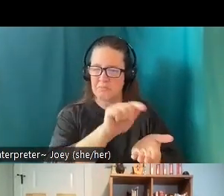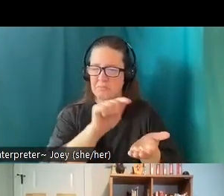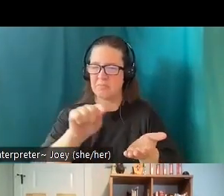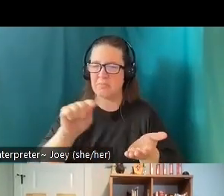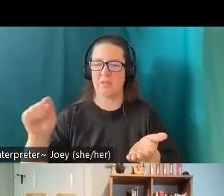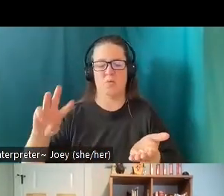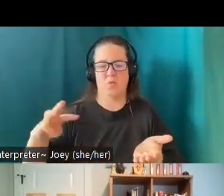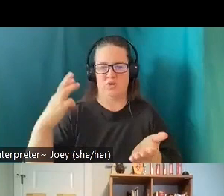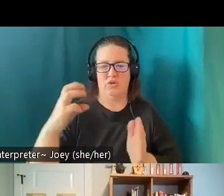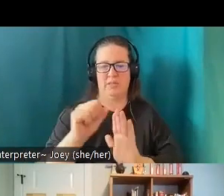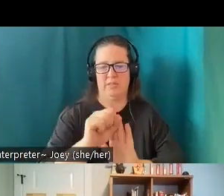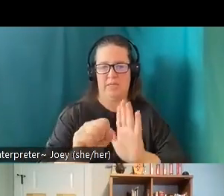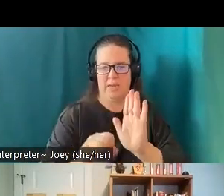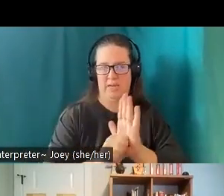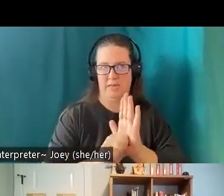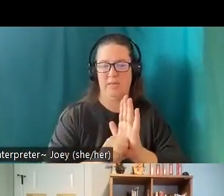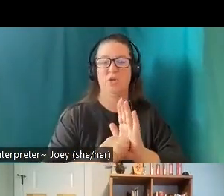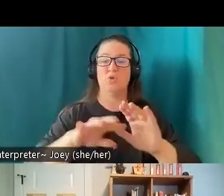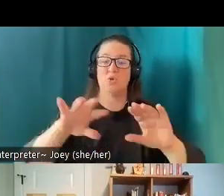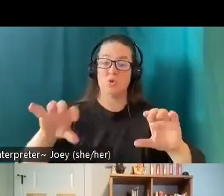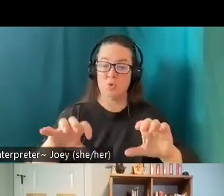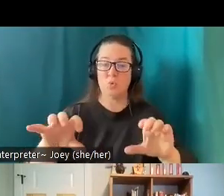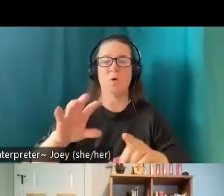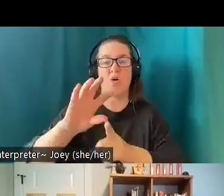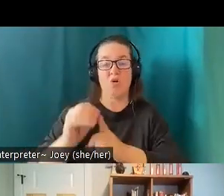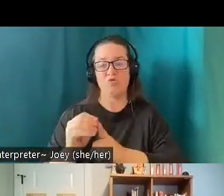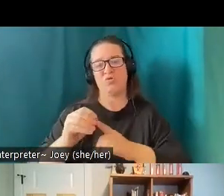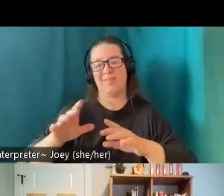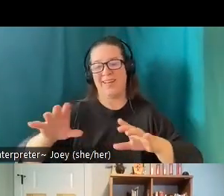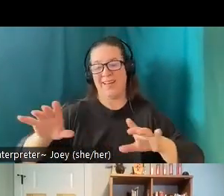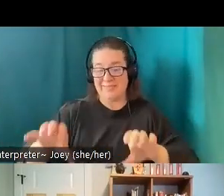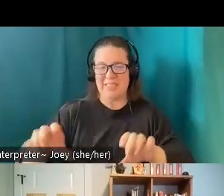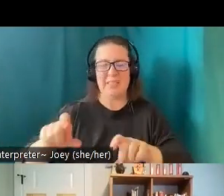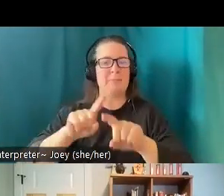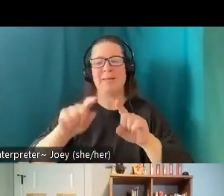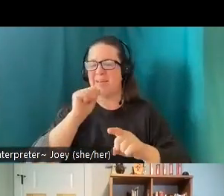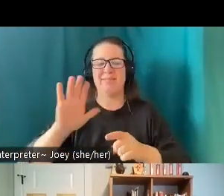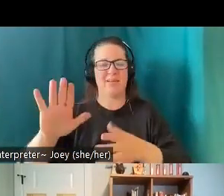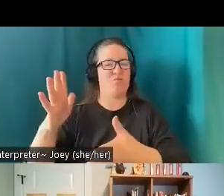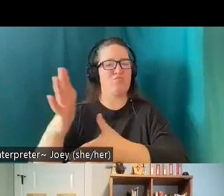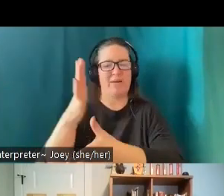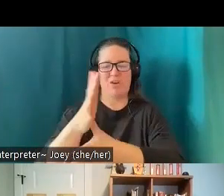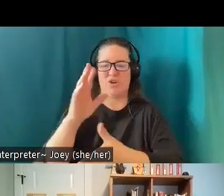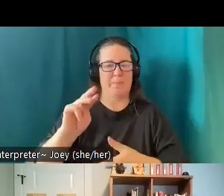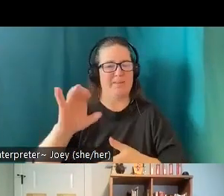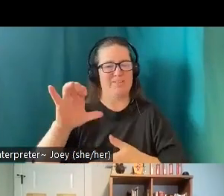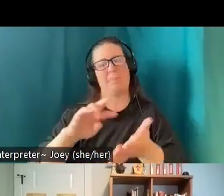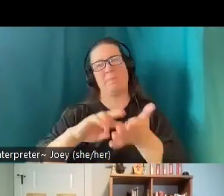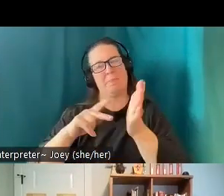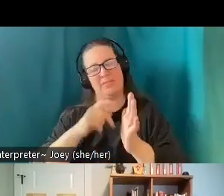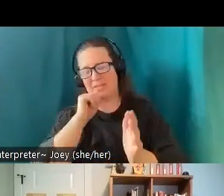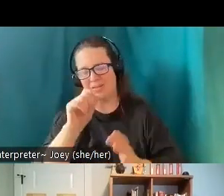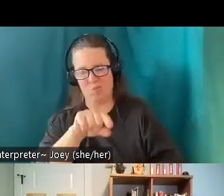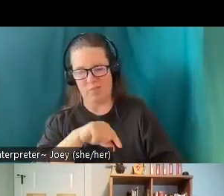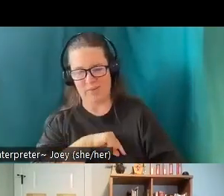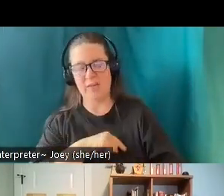in their work, but that is not their primary mission. These groups would not be eligible. What we're looking for is the organizations whose